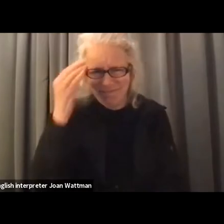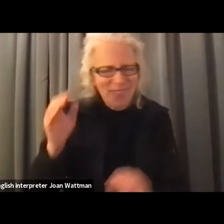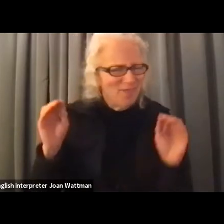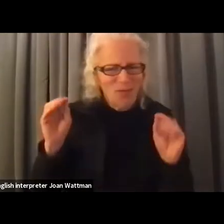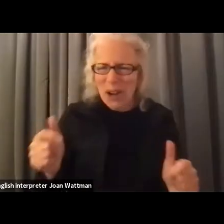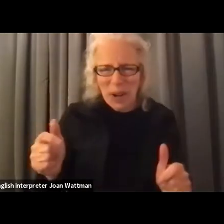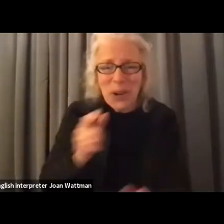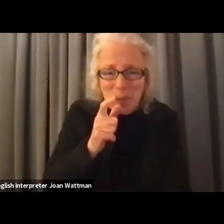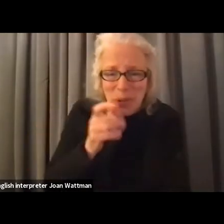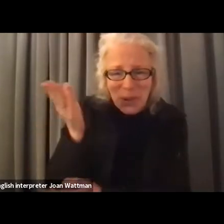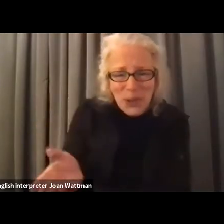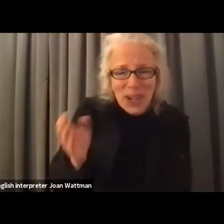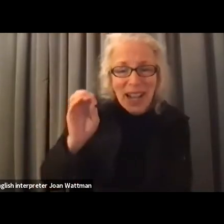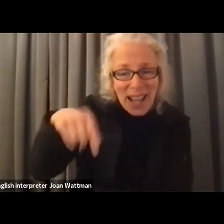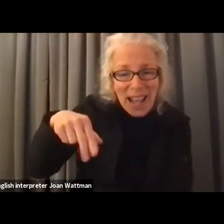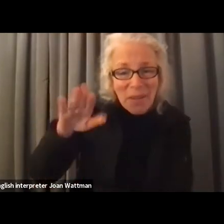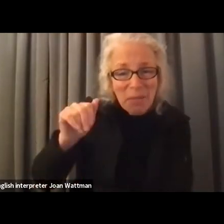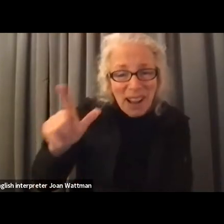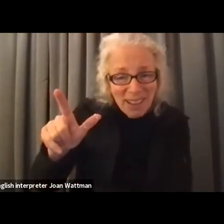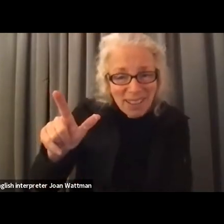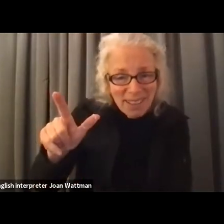Pakistani, and now you do too.